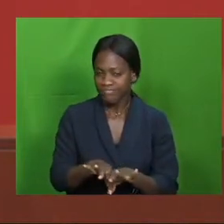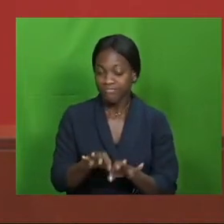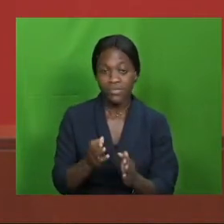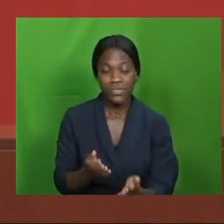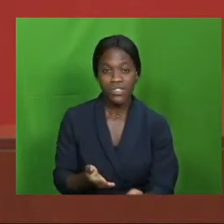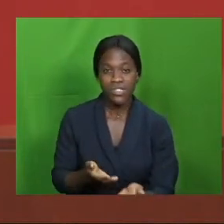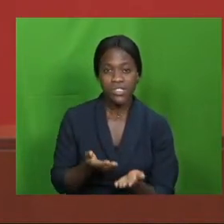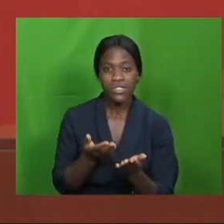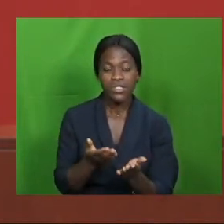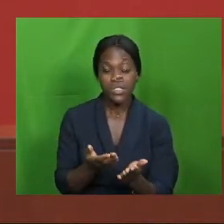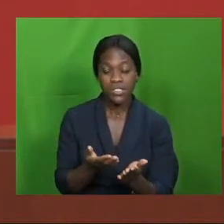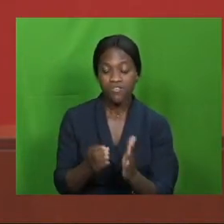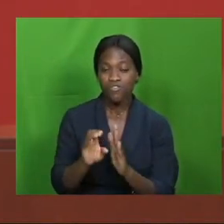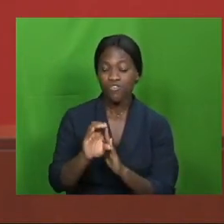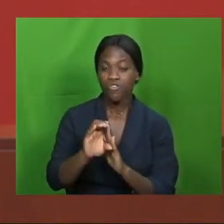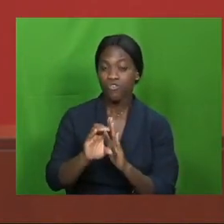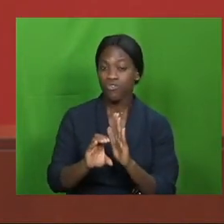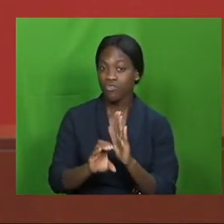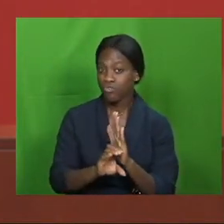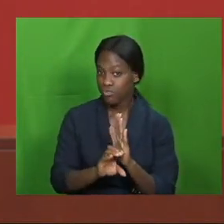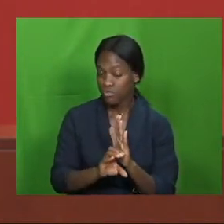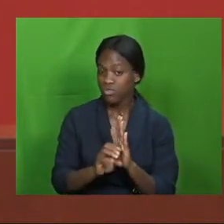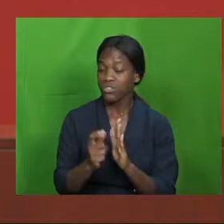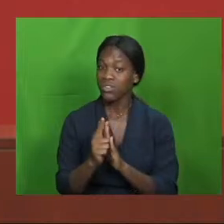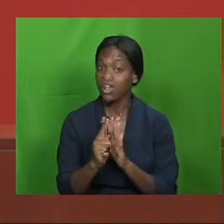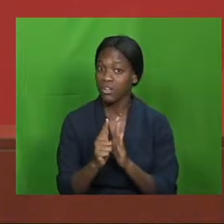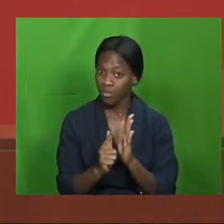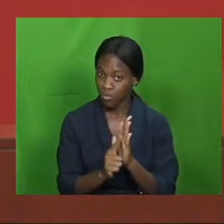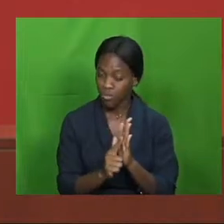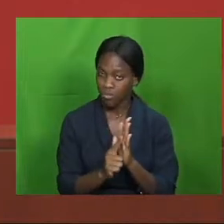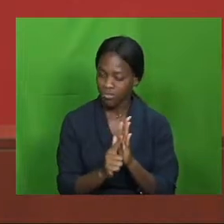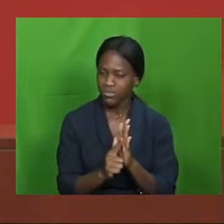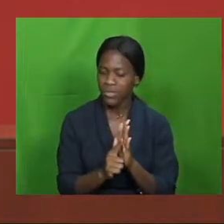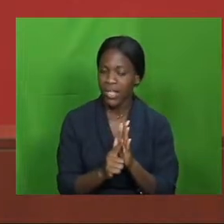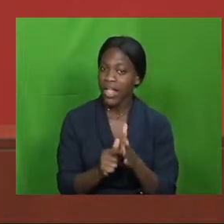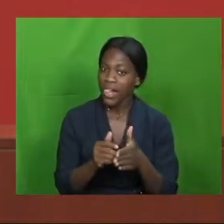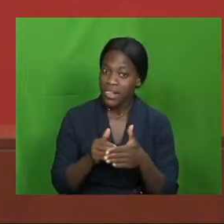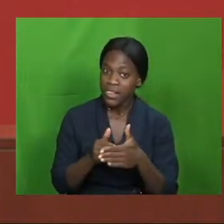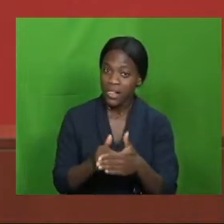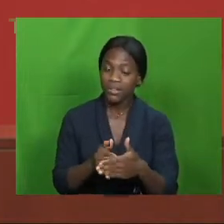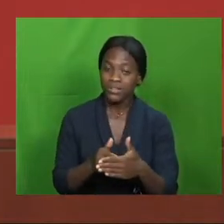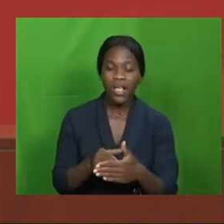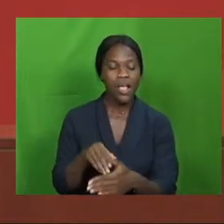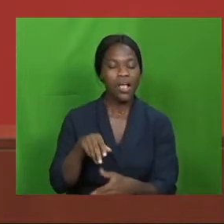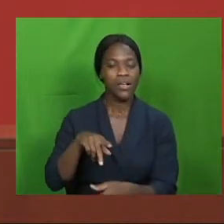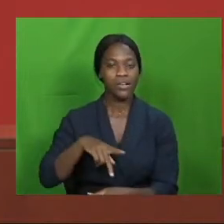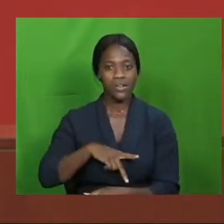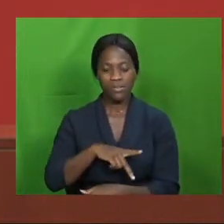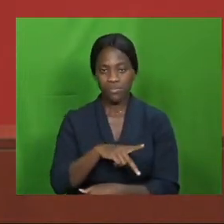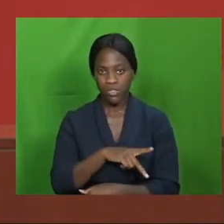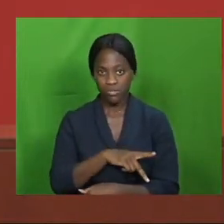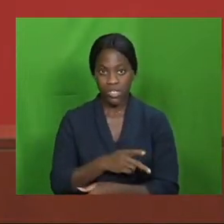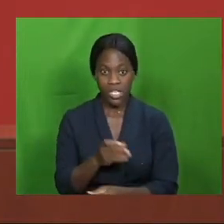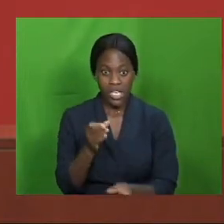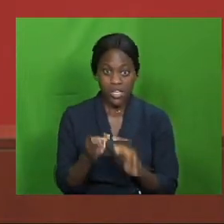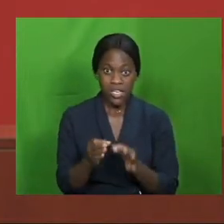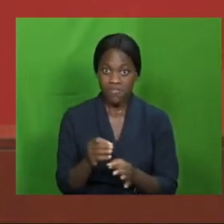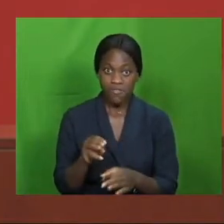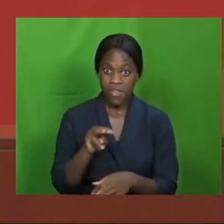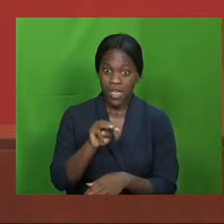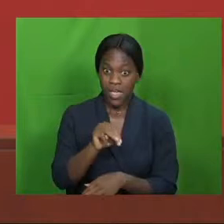the constitutional and subsidiary rules that govern how this House must act when the member has